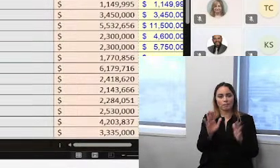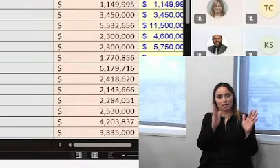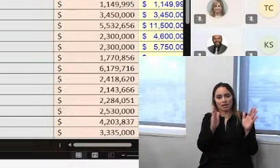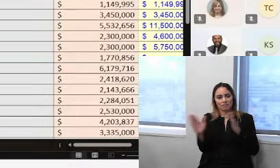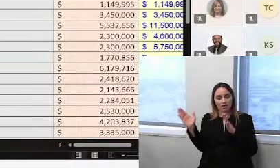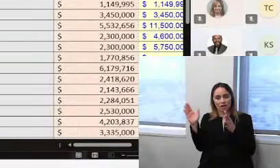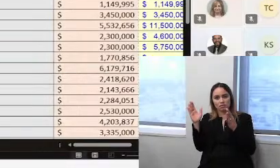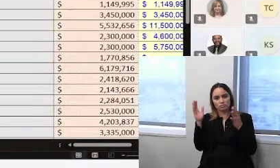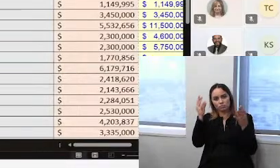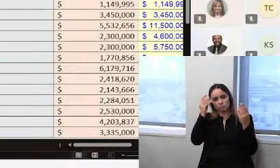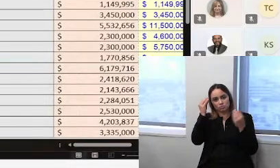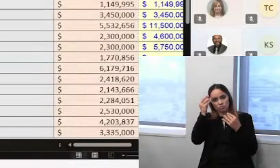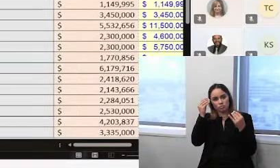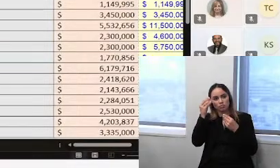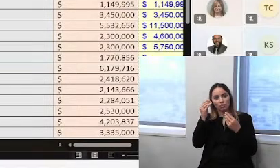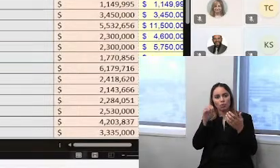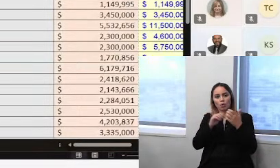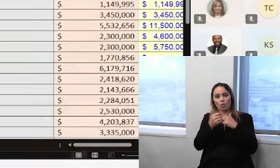go about doing it.